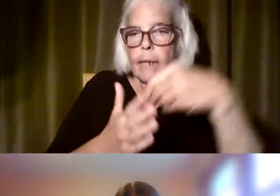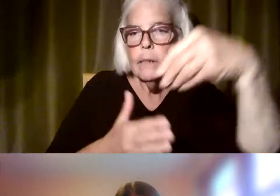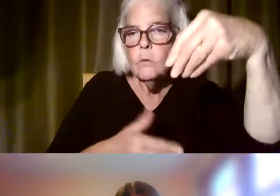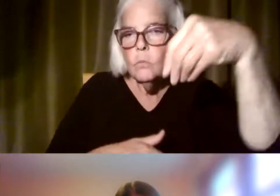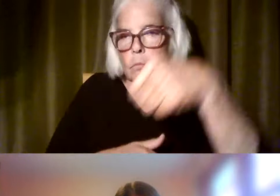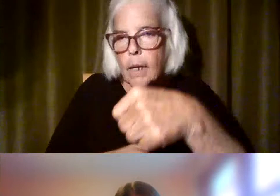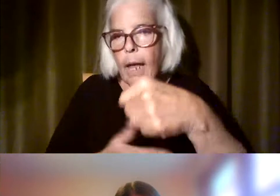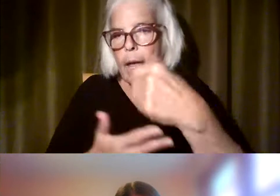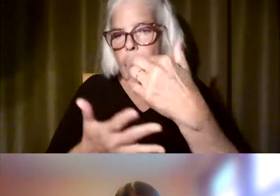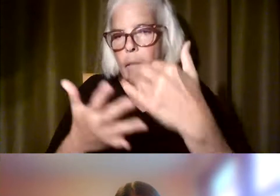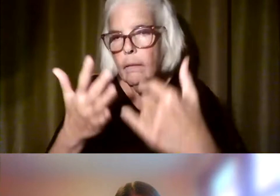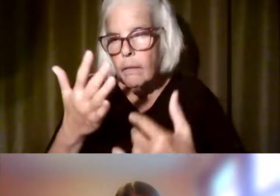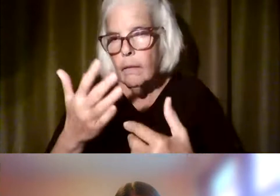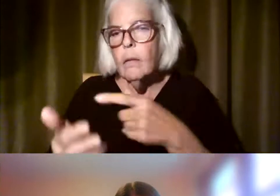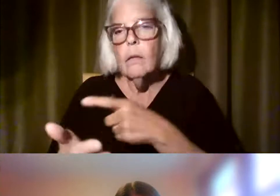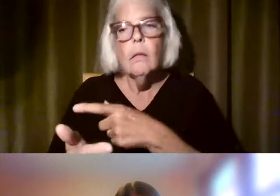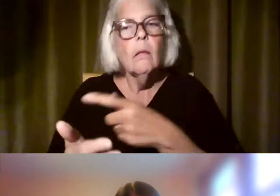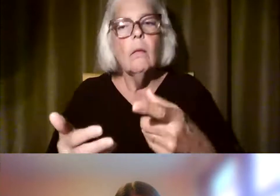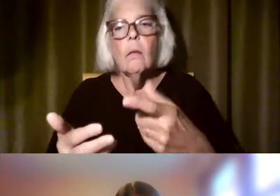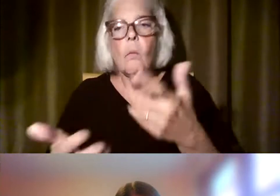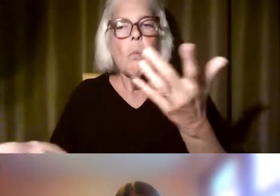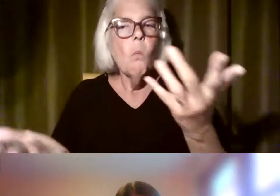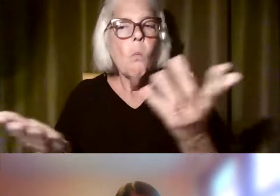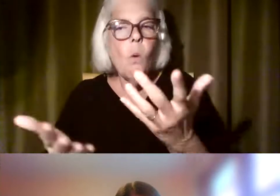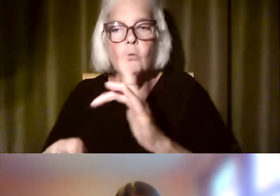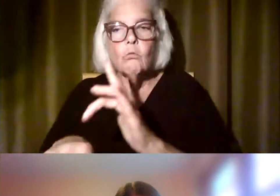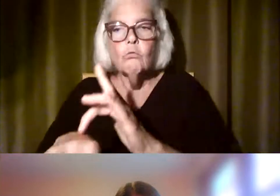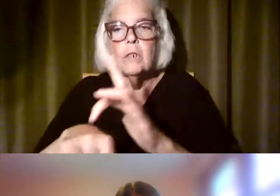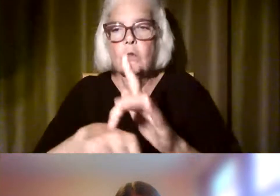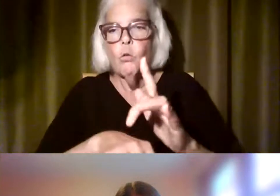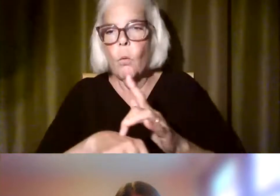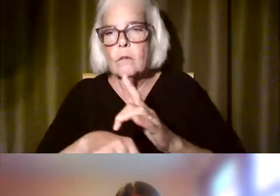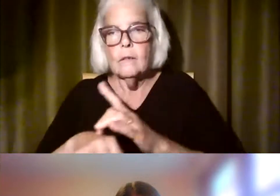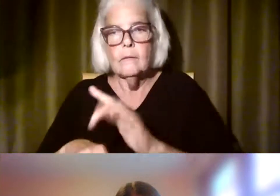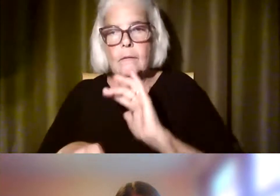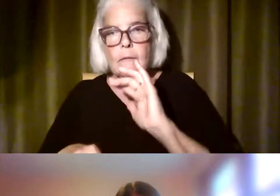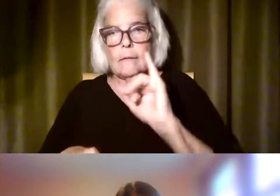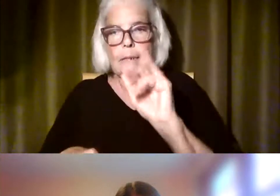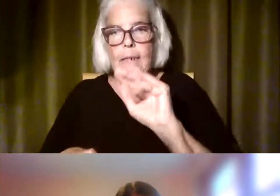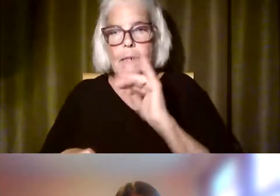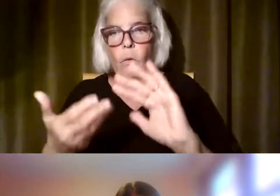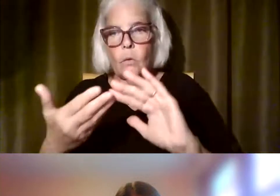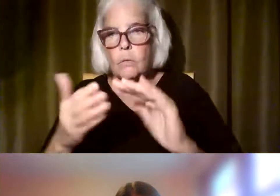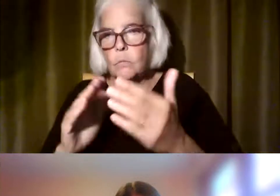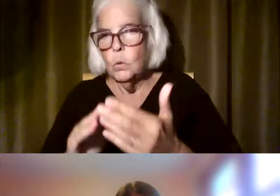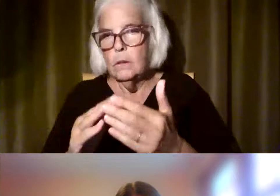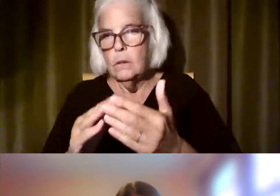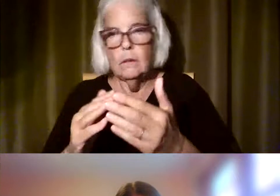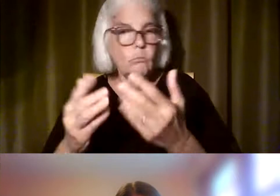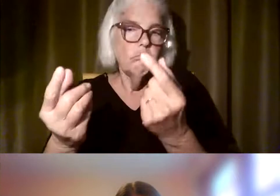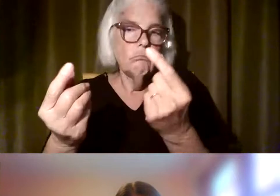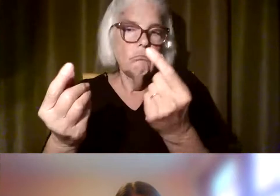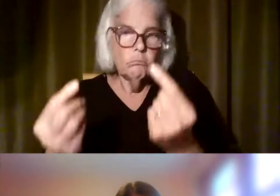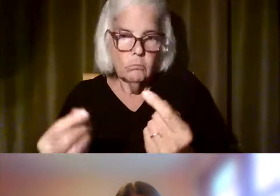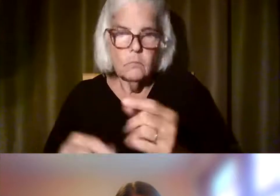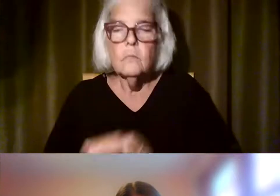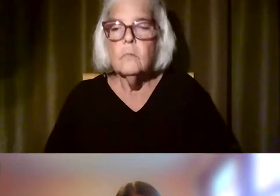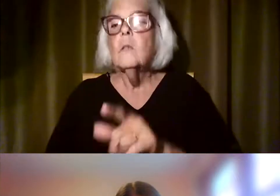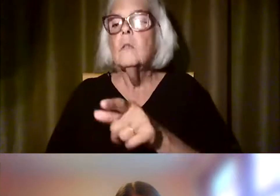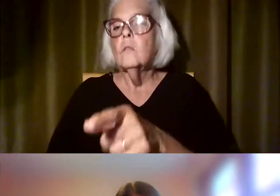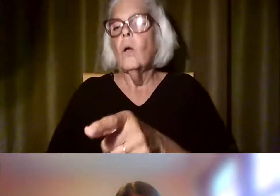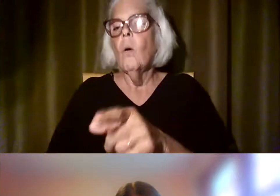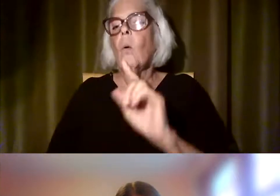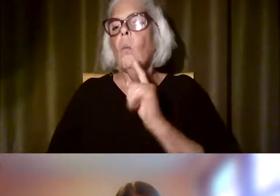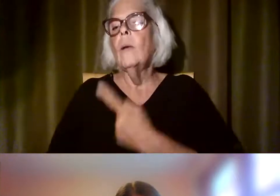tests through normal channels? And so that's going to be the kind of the assessment process in 2 to 3 months